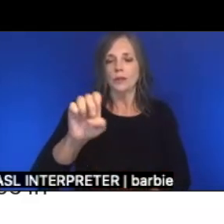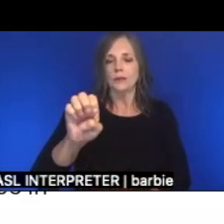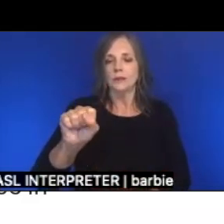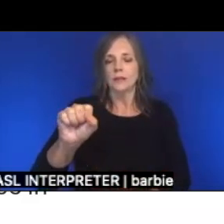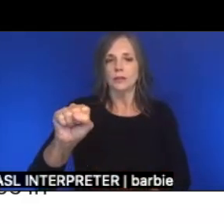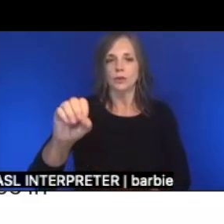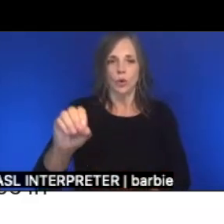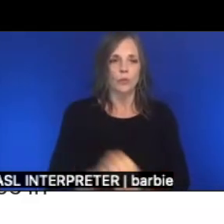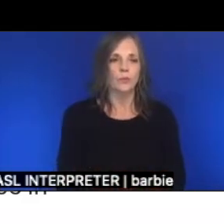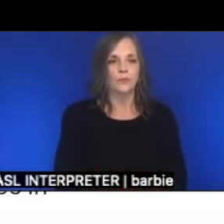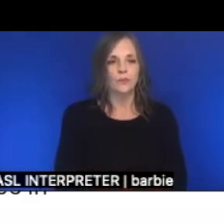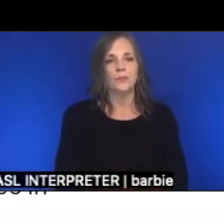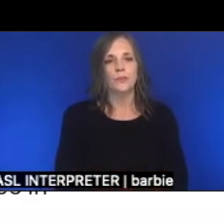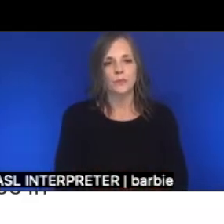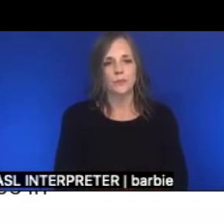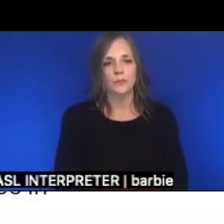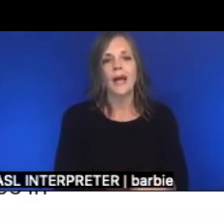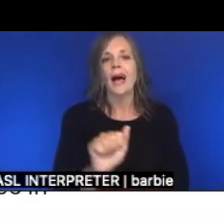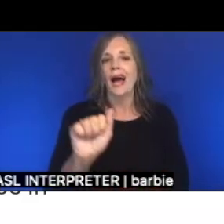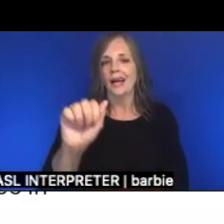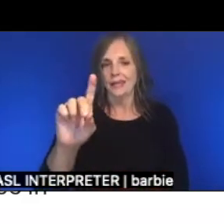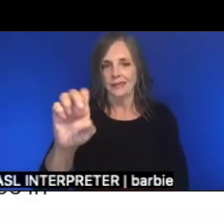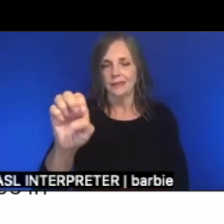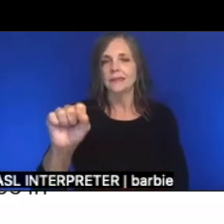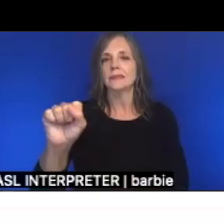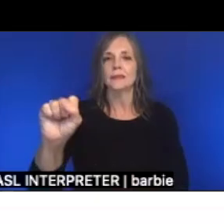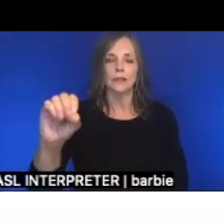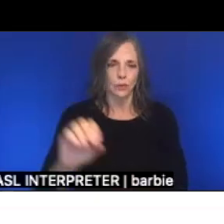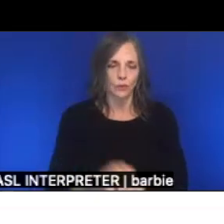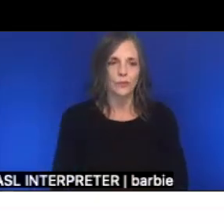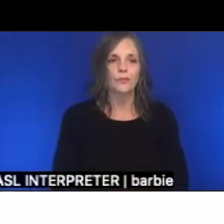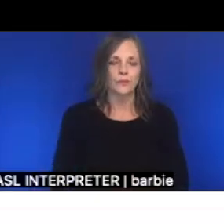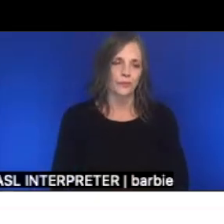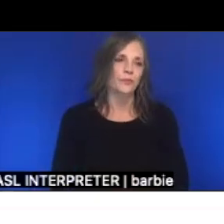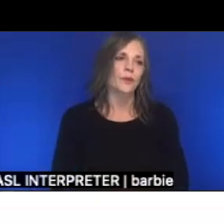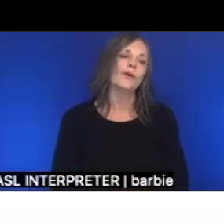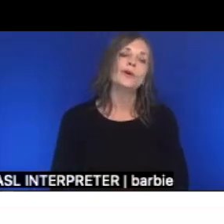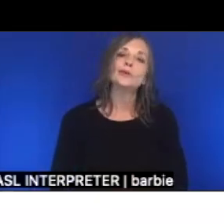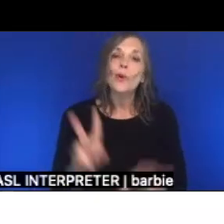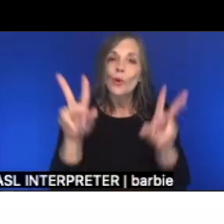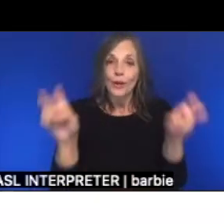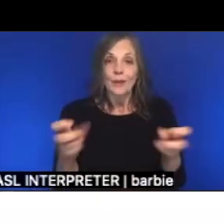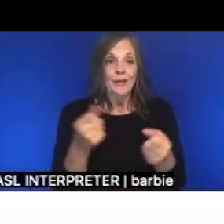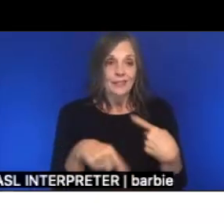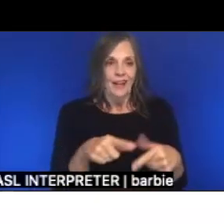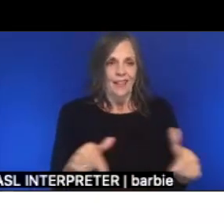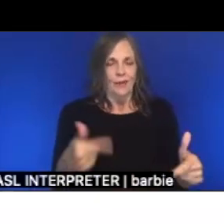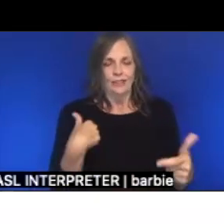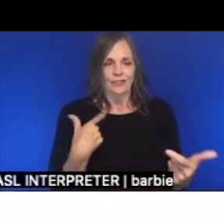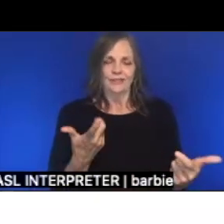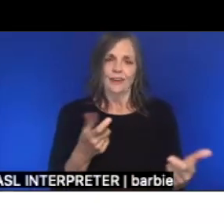And now let's go into the topic of sign language. And the first things that I'm bringing here is